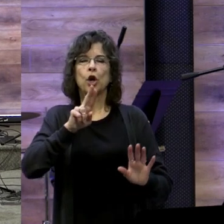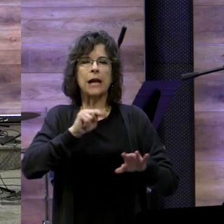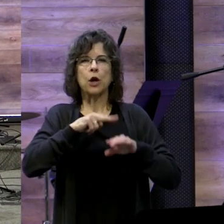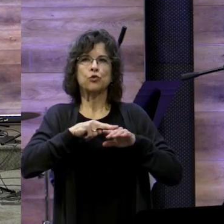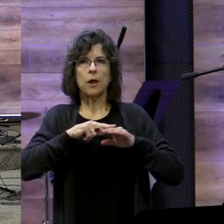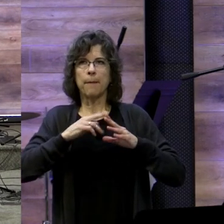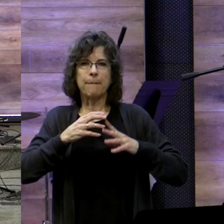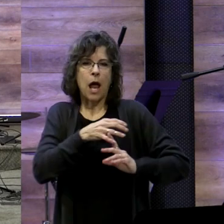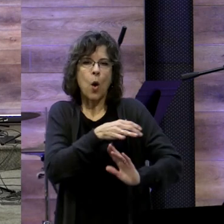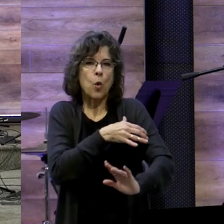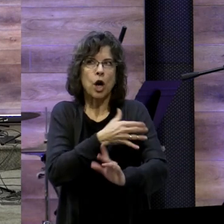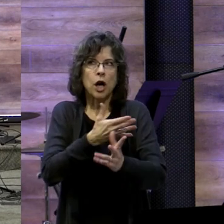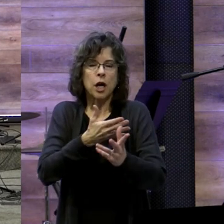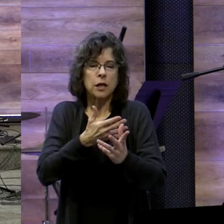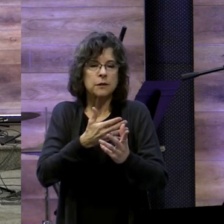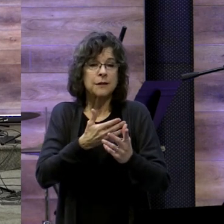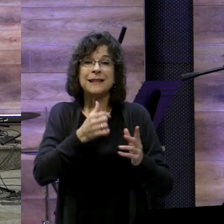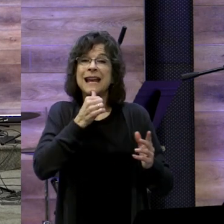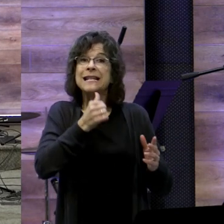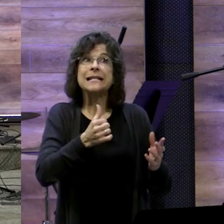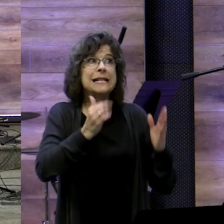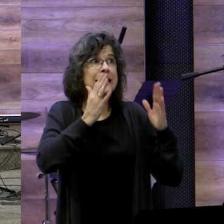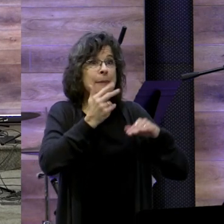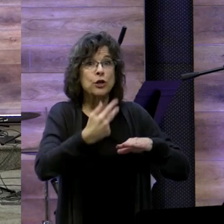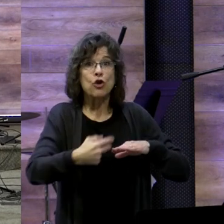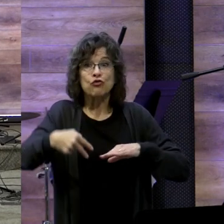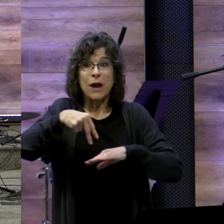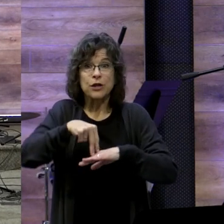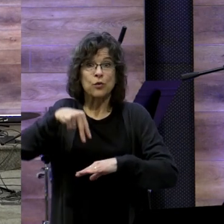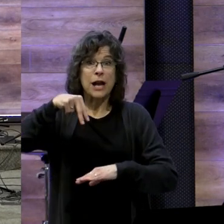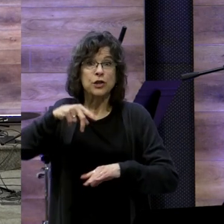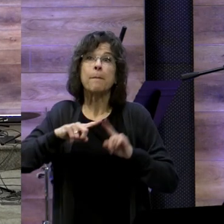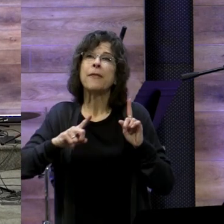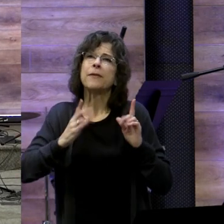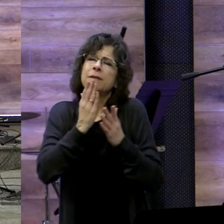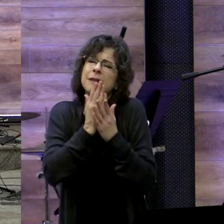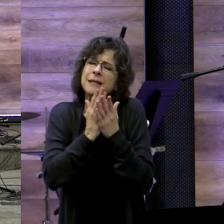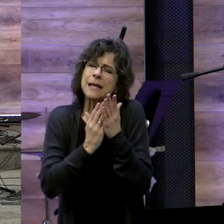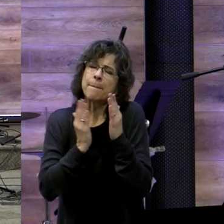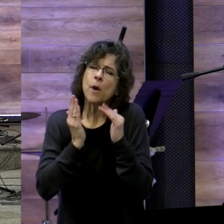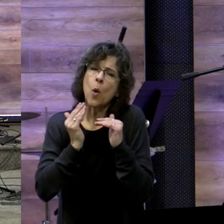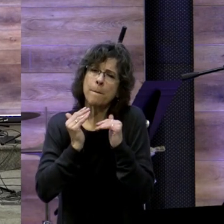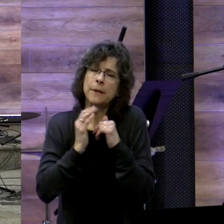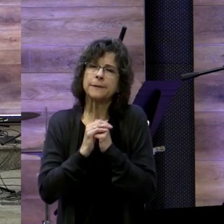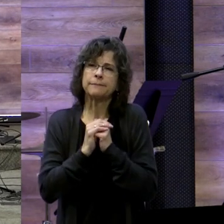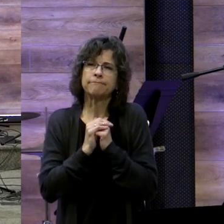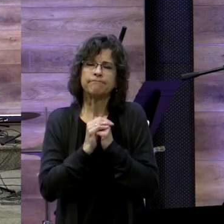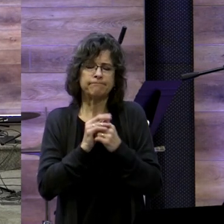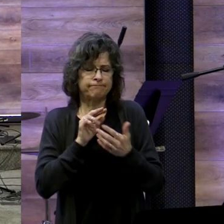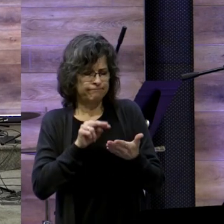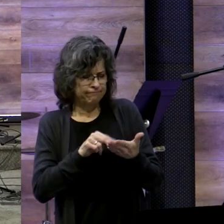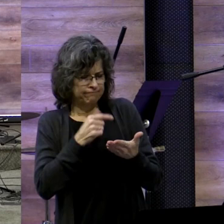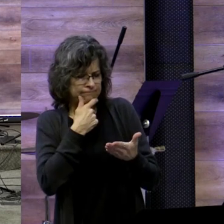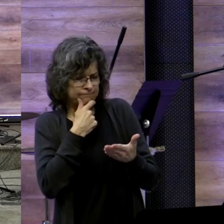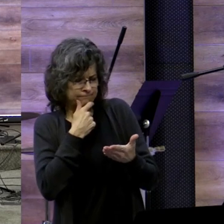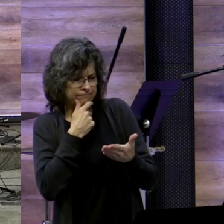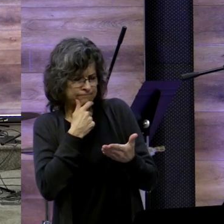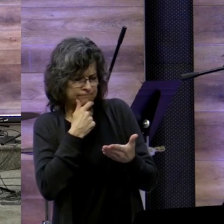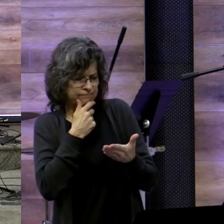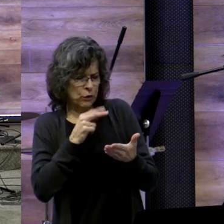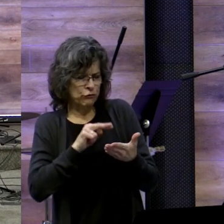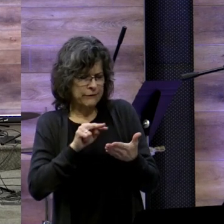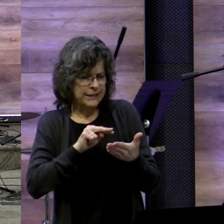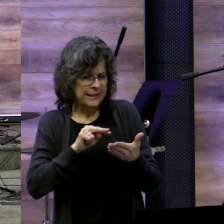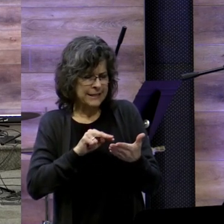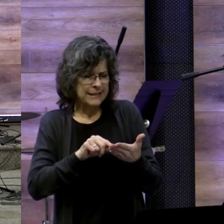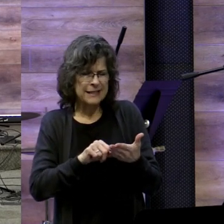expecting a resurrection here, there's some hope. We read it. It's like this